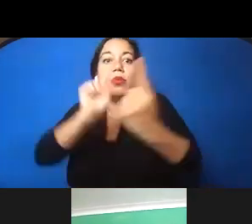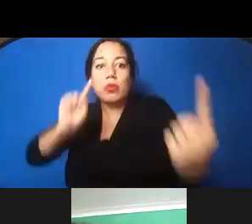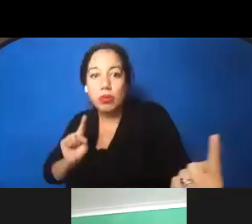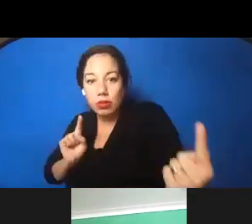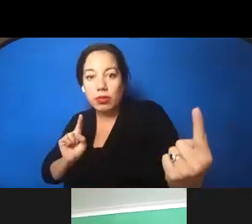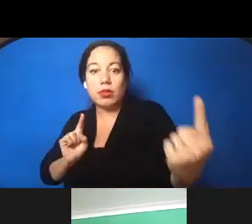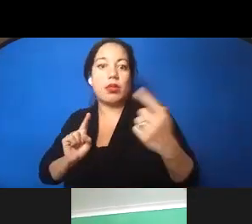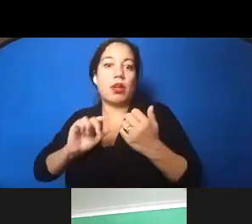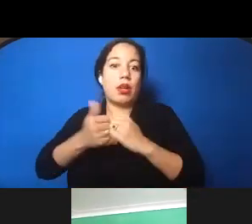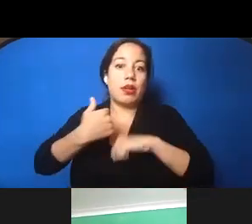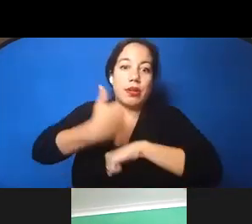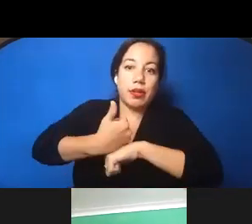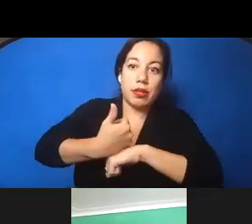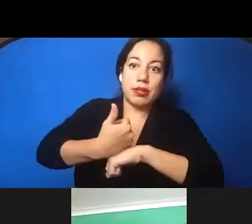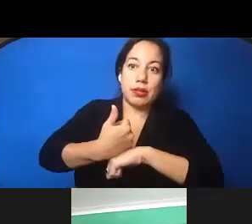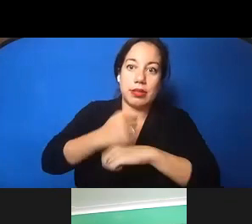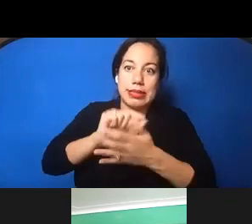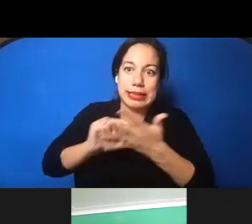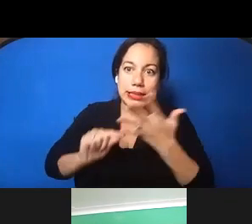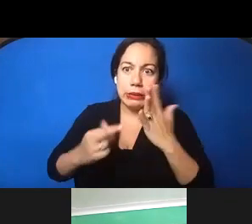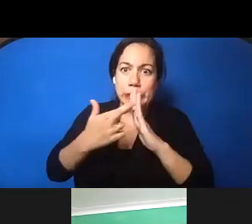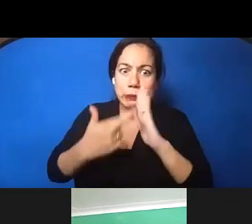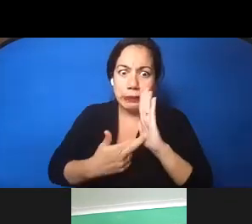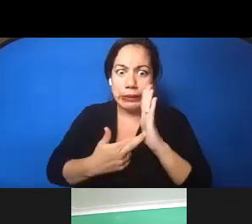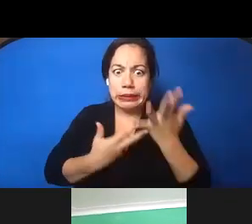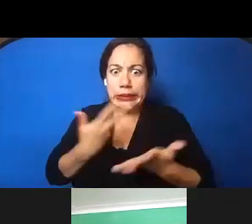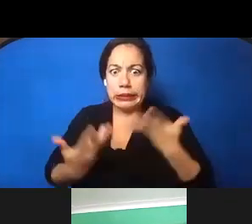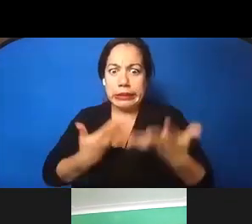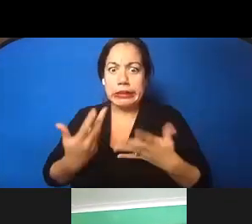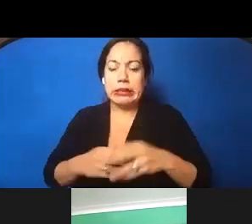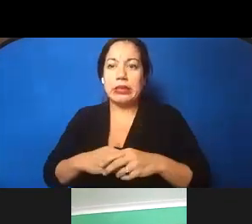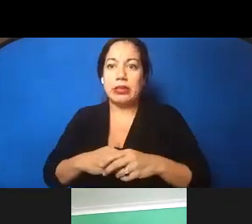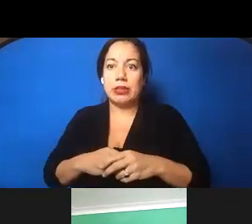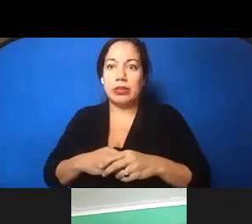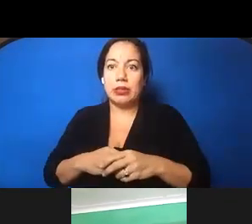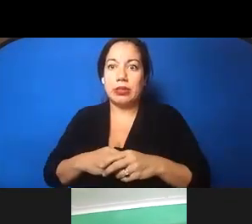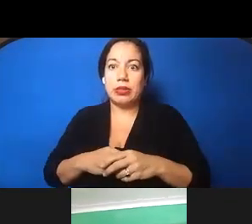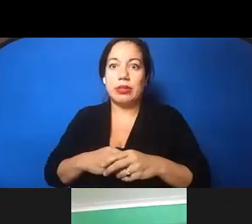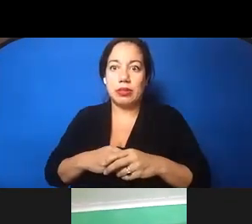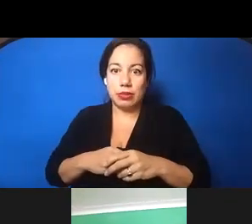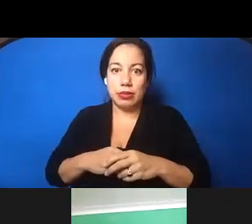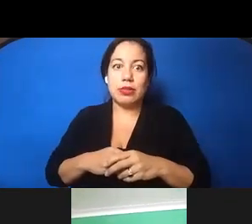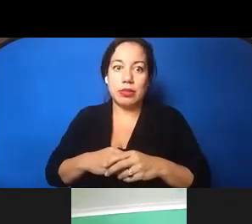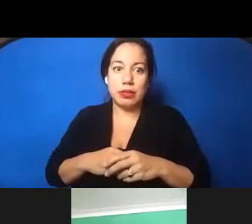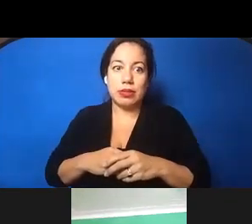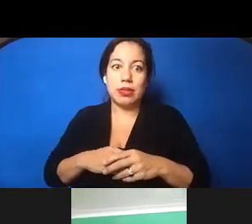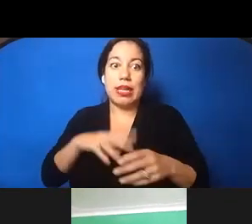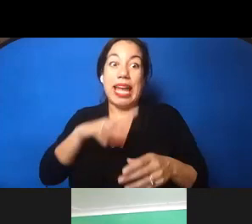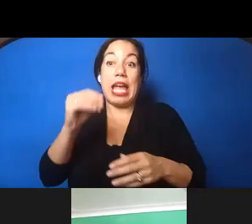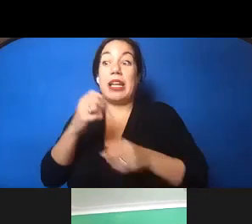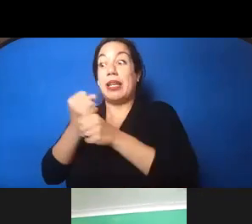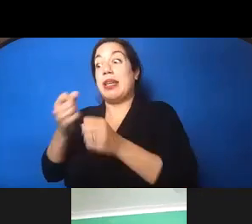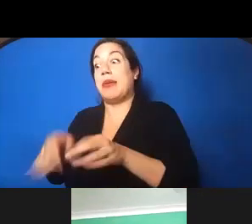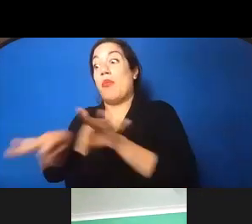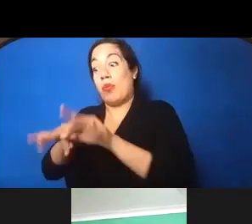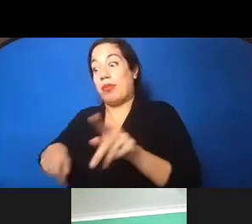enforce all these rules that we have put in place? There is no legislation. If you take somebody to court, under which jurisprudence are you going to sanction